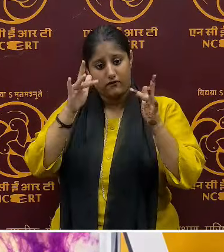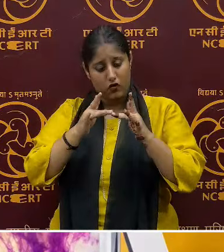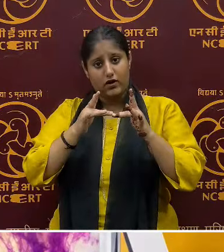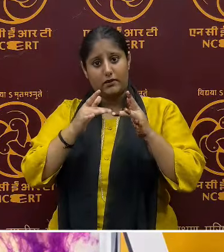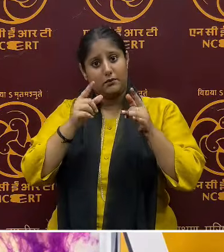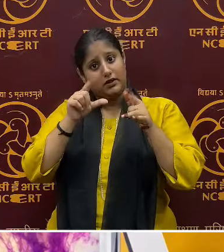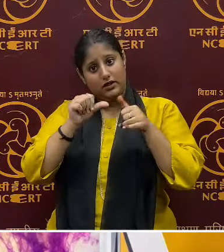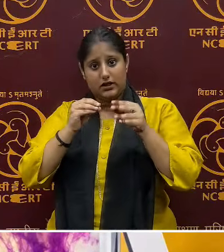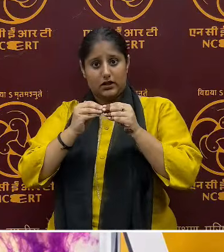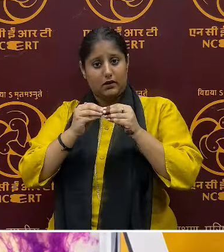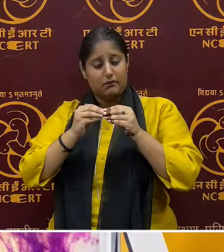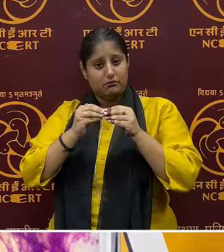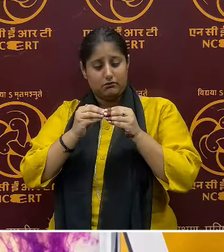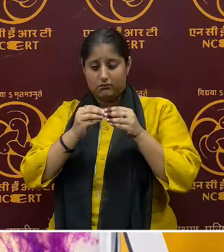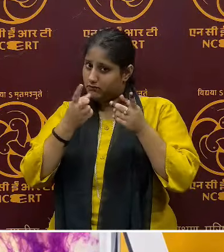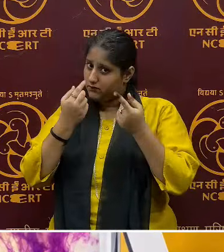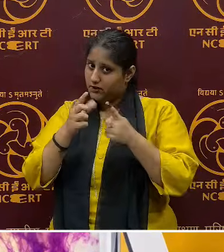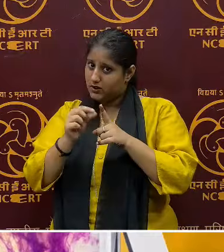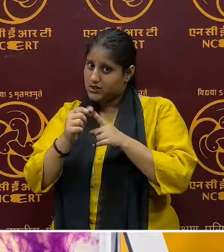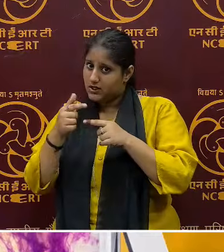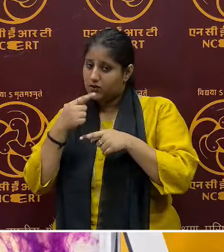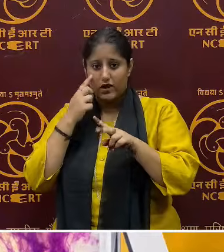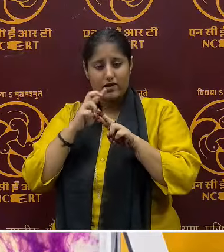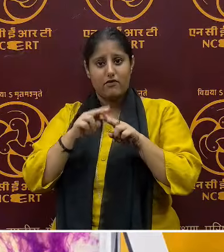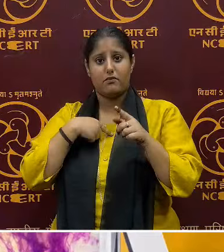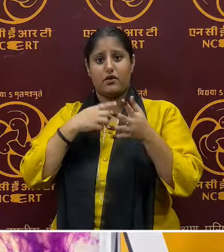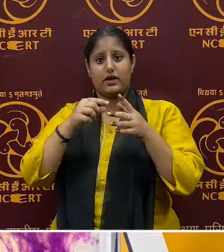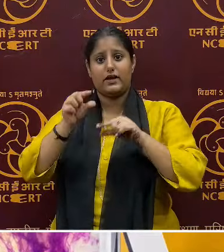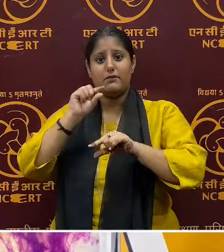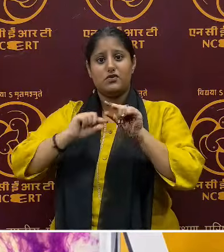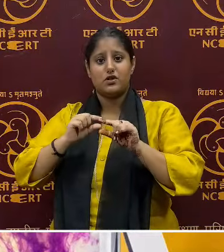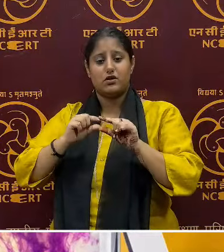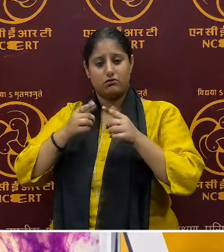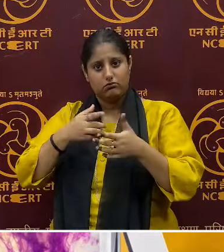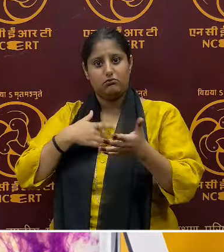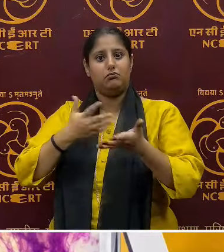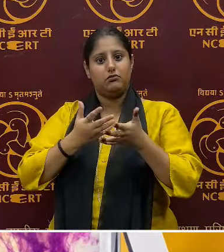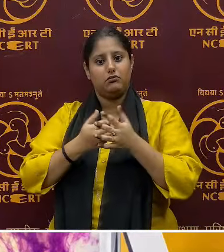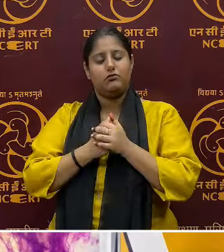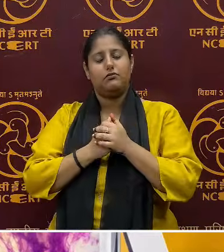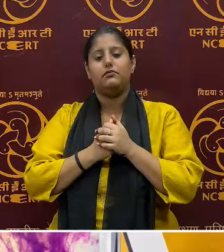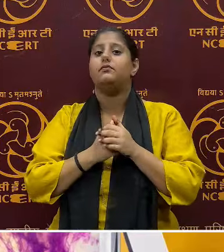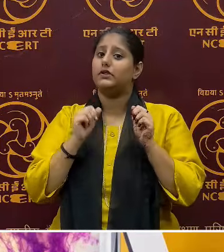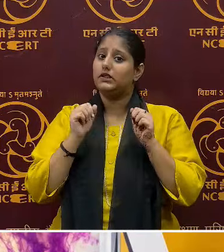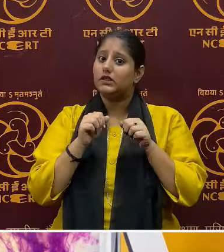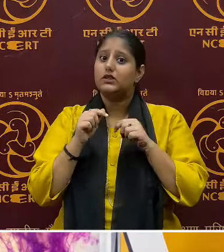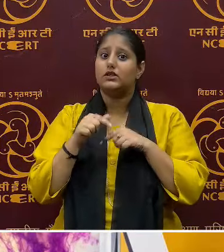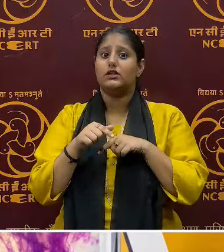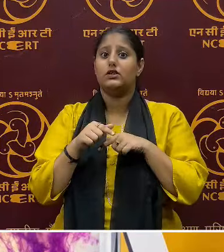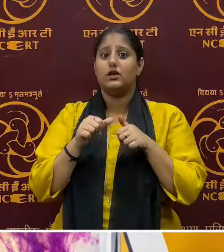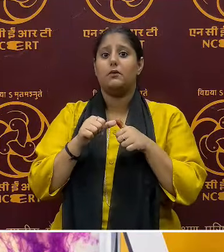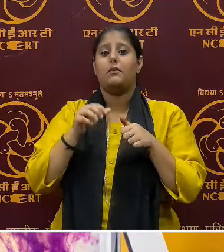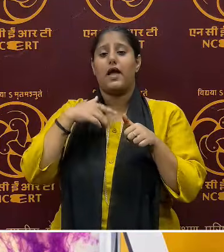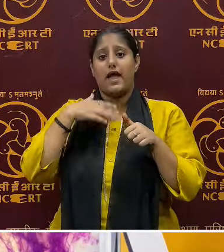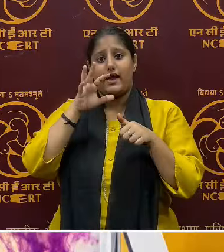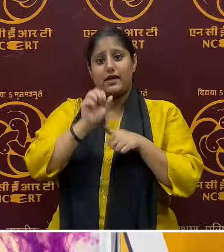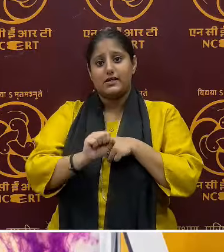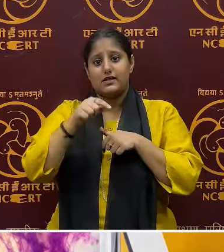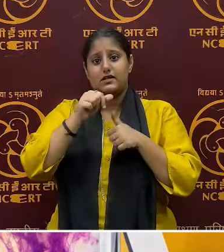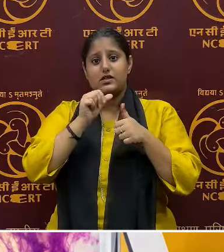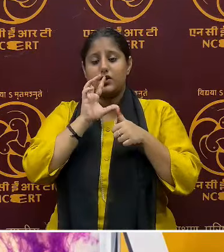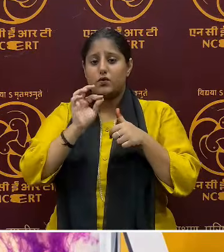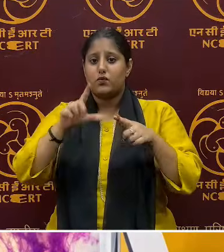lab when it comes to performing the experiments of chemistry? Yes, correct. The access which you get to the